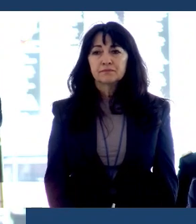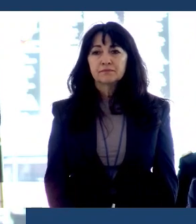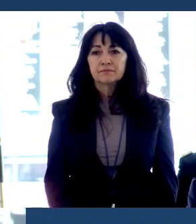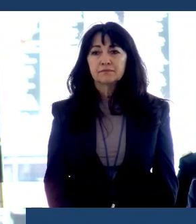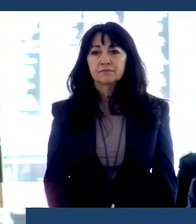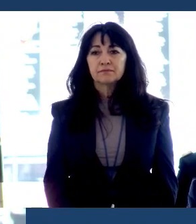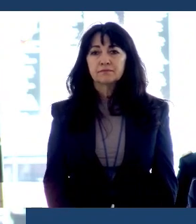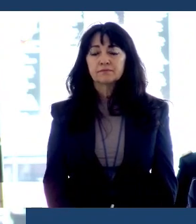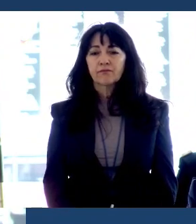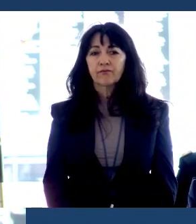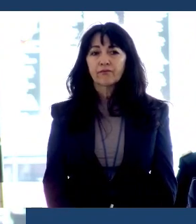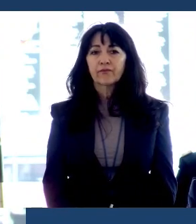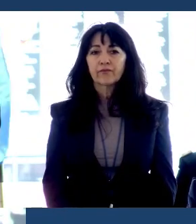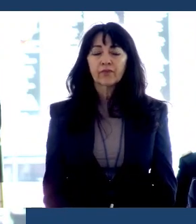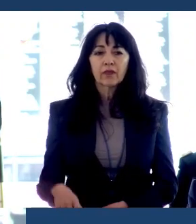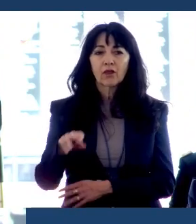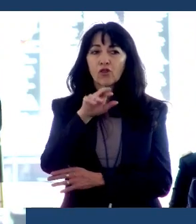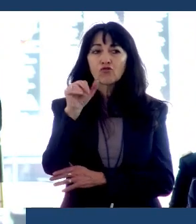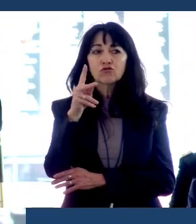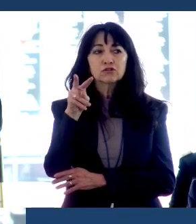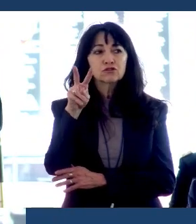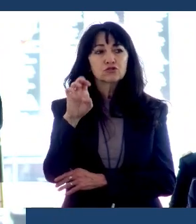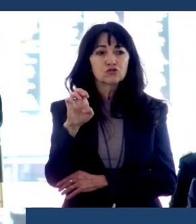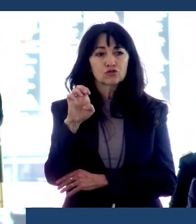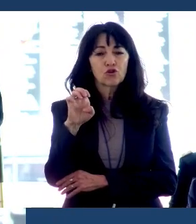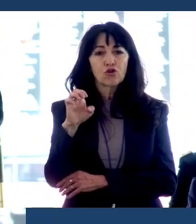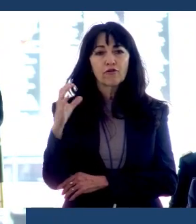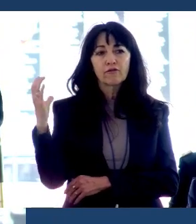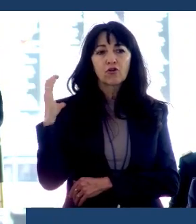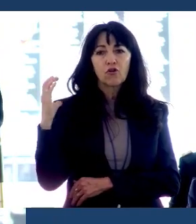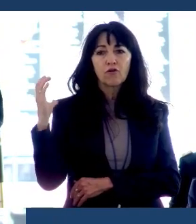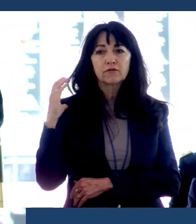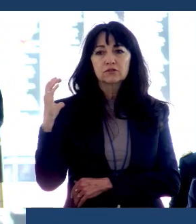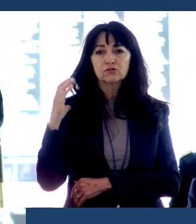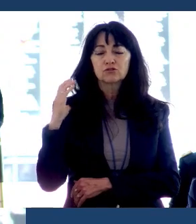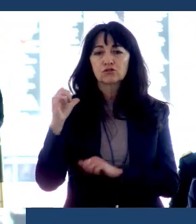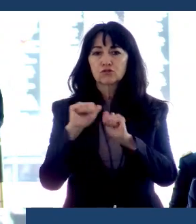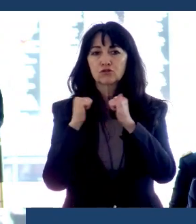The Reserve Officers Association of Delaware.